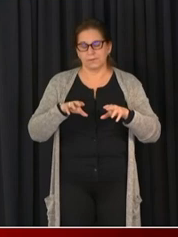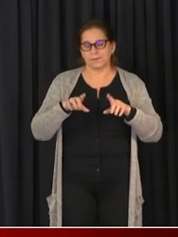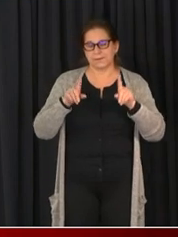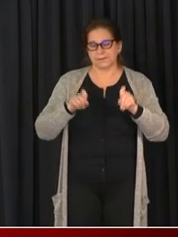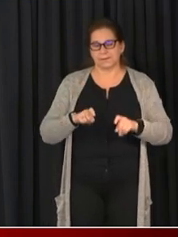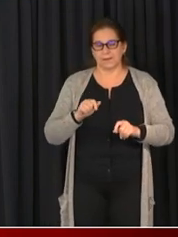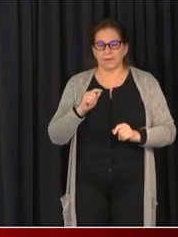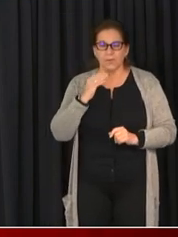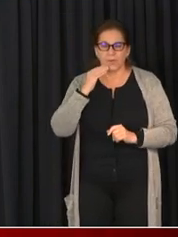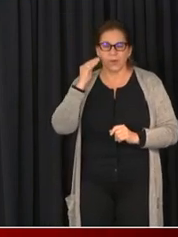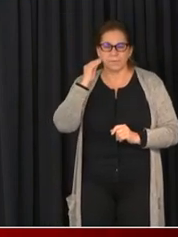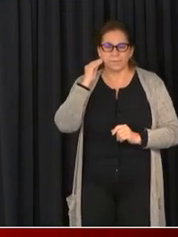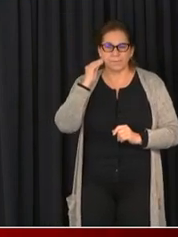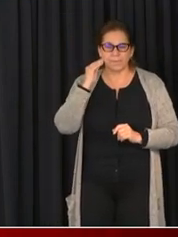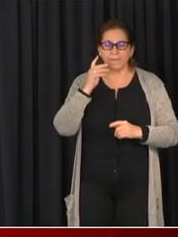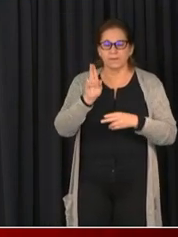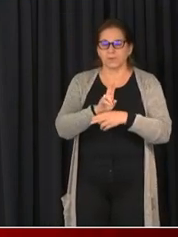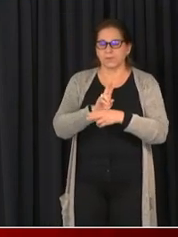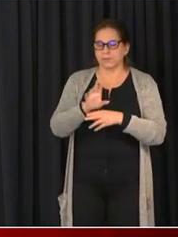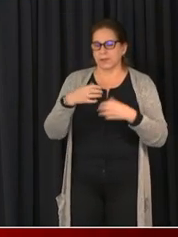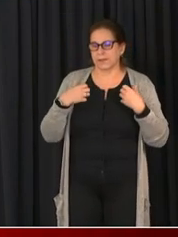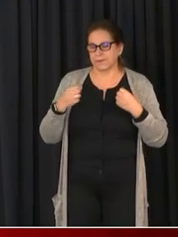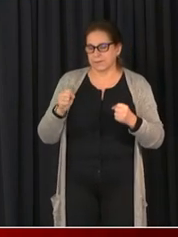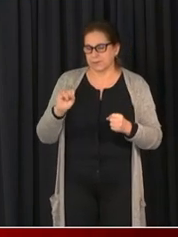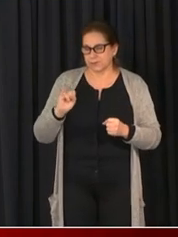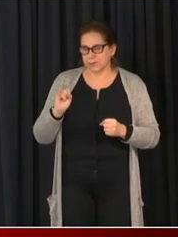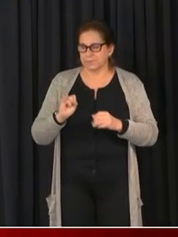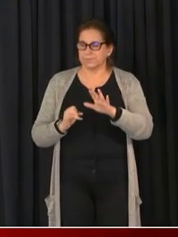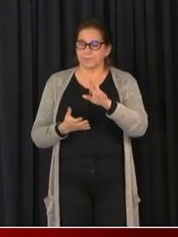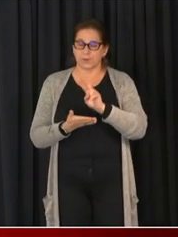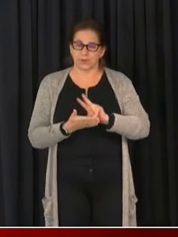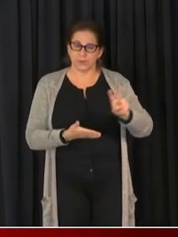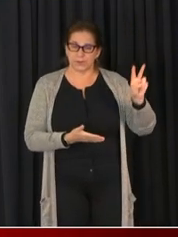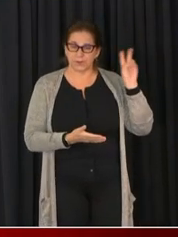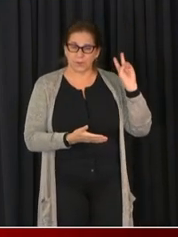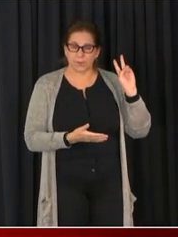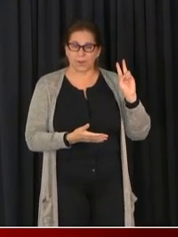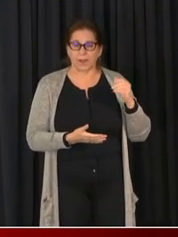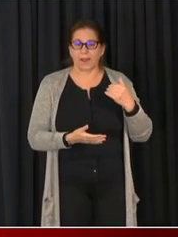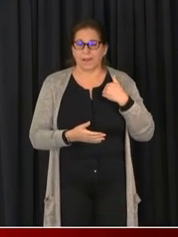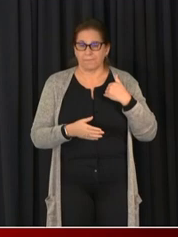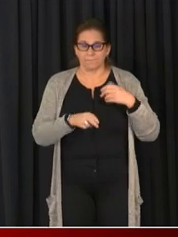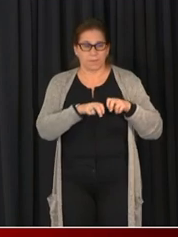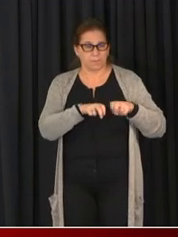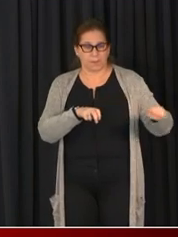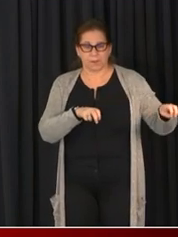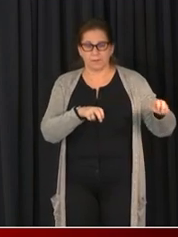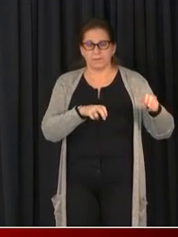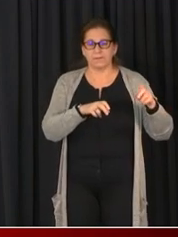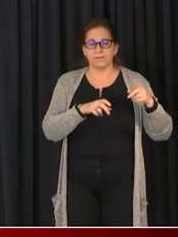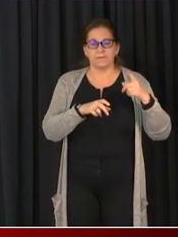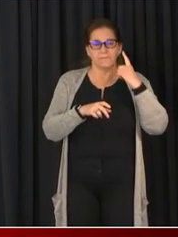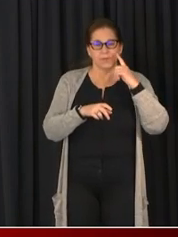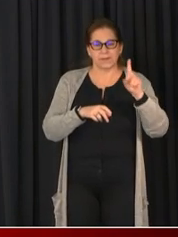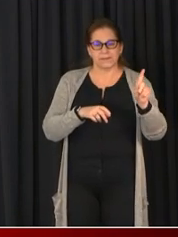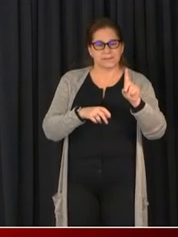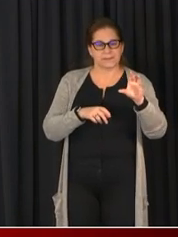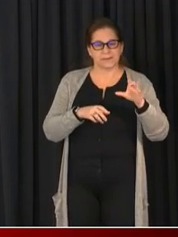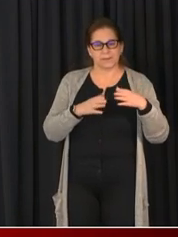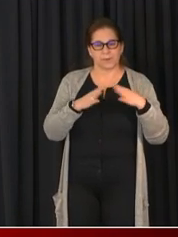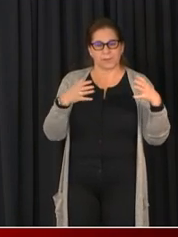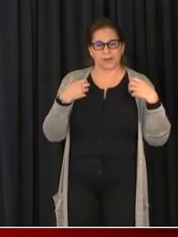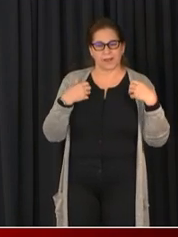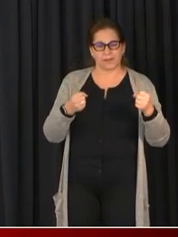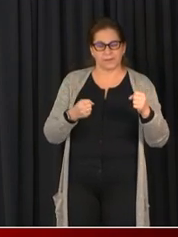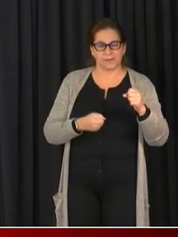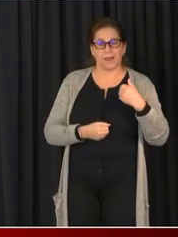were joined last week, I think, or 2 weeks ago by the director of DC HealthLink. And